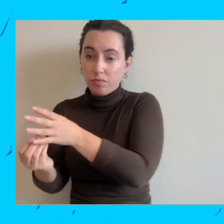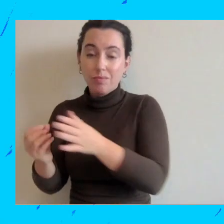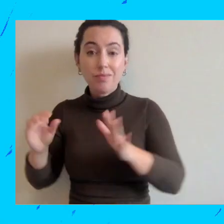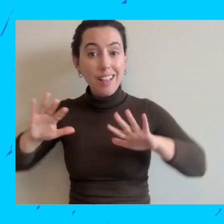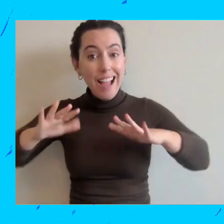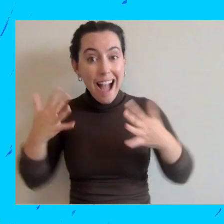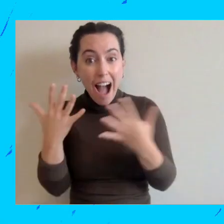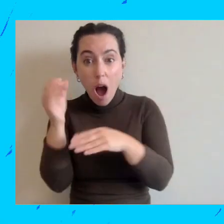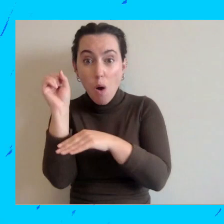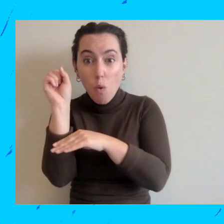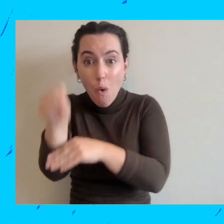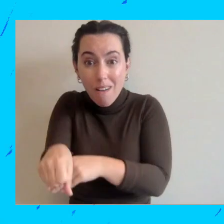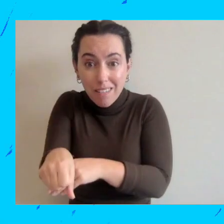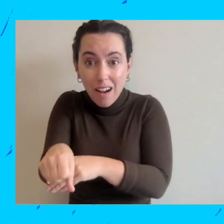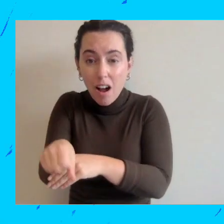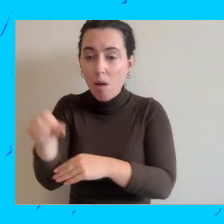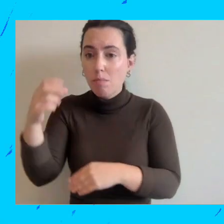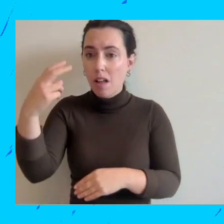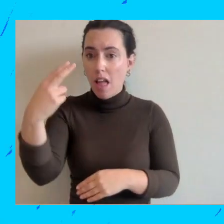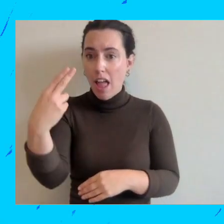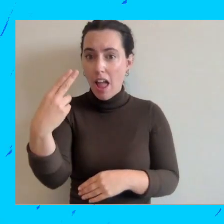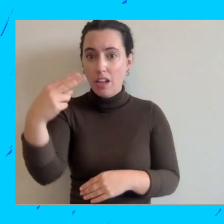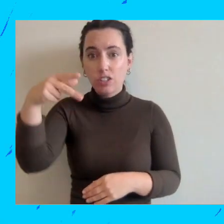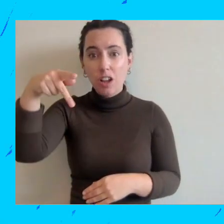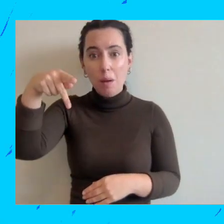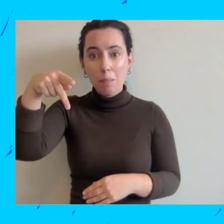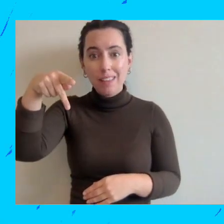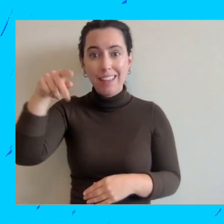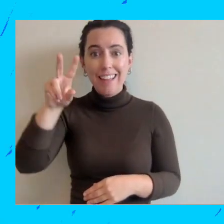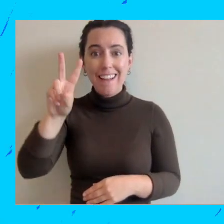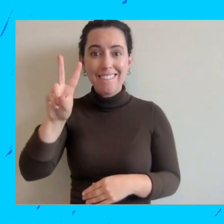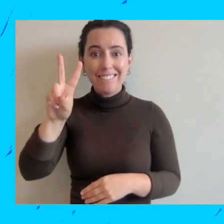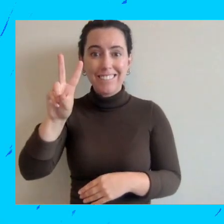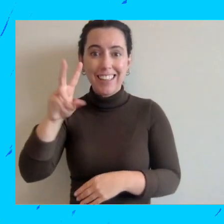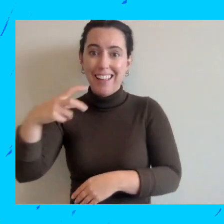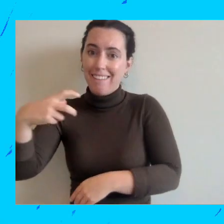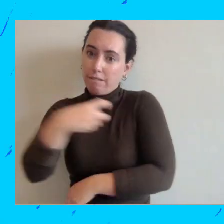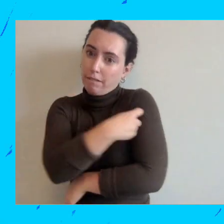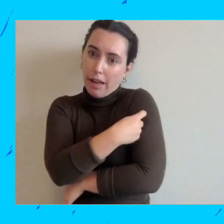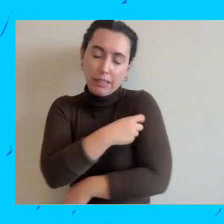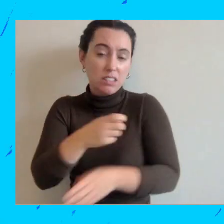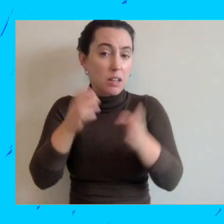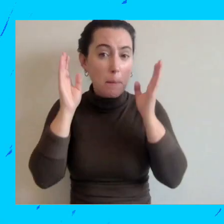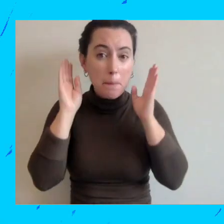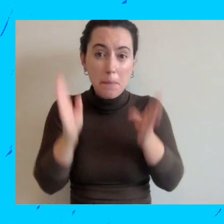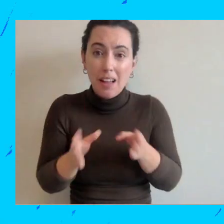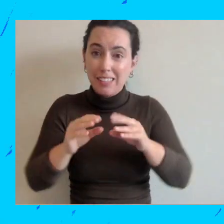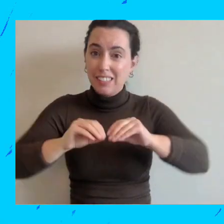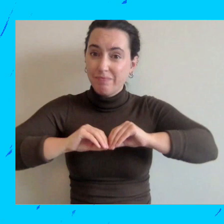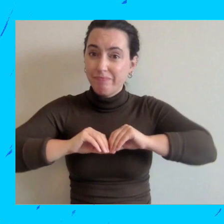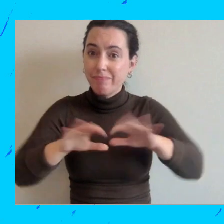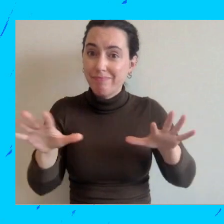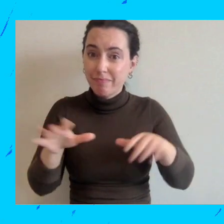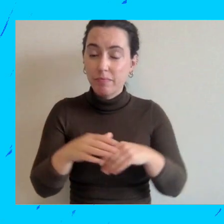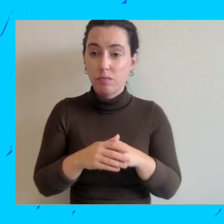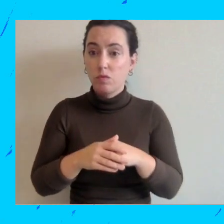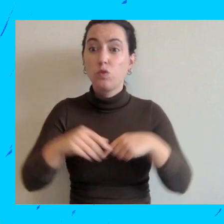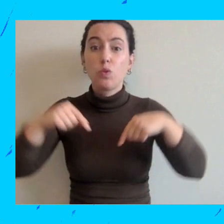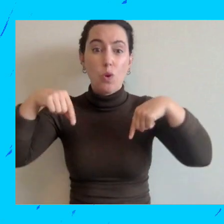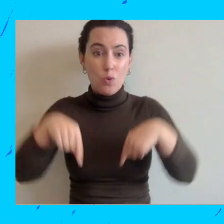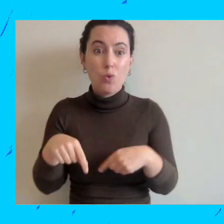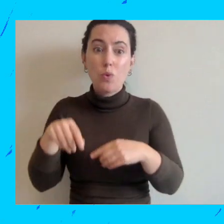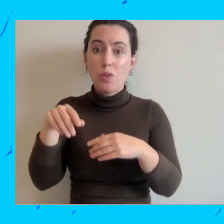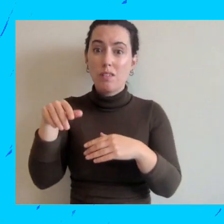one sure tool that we have to do it. So the HPV in Zambia was rolled